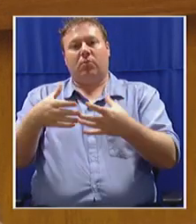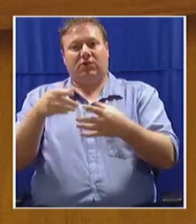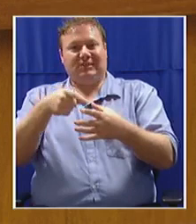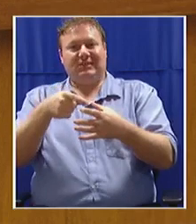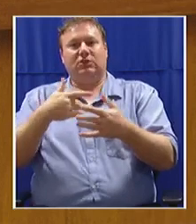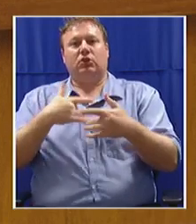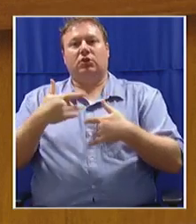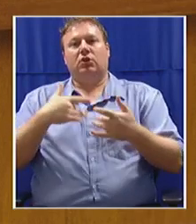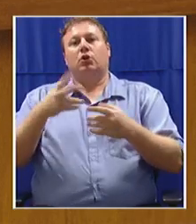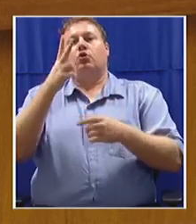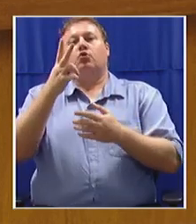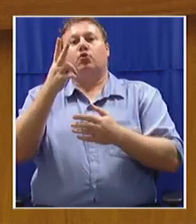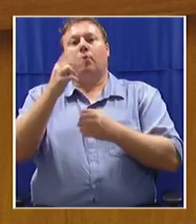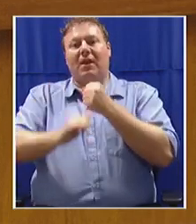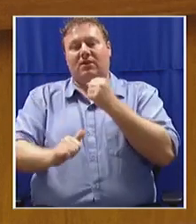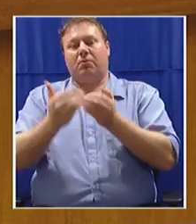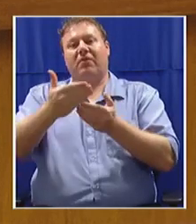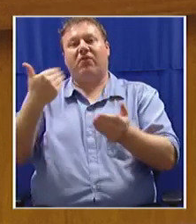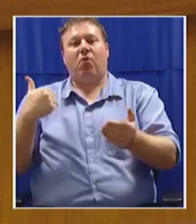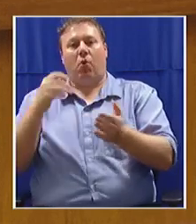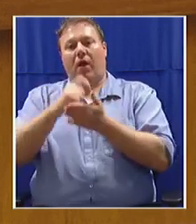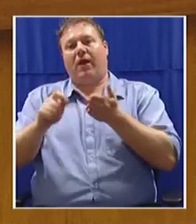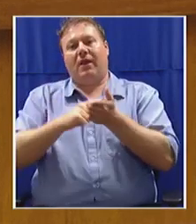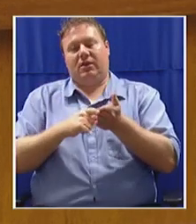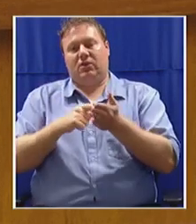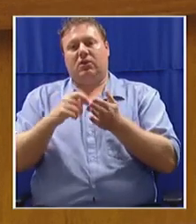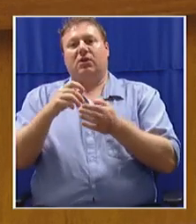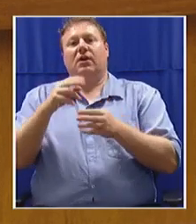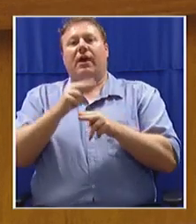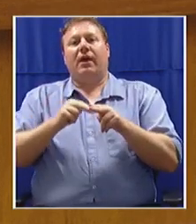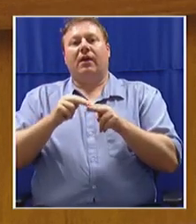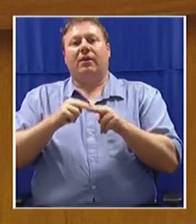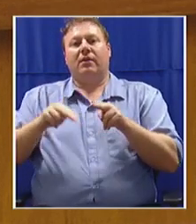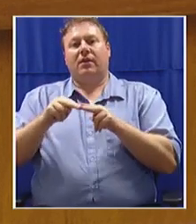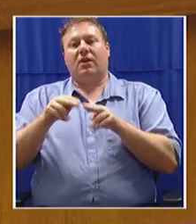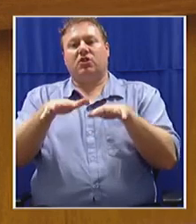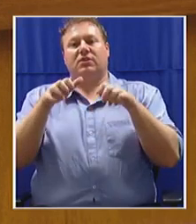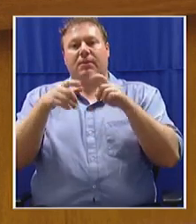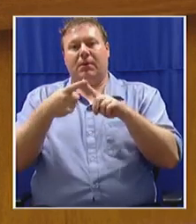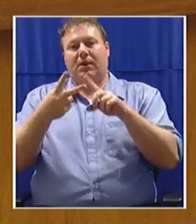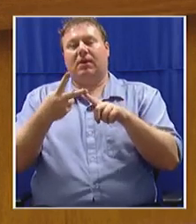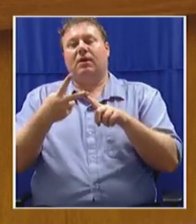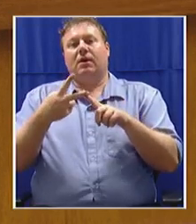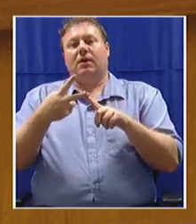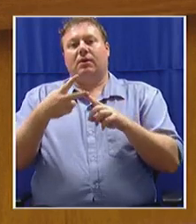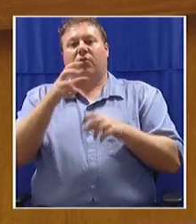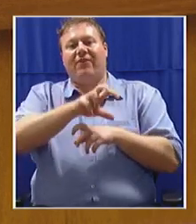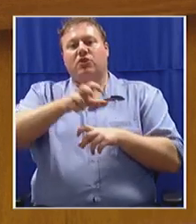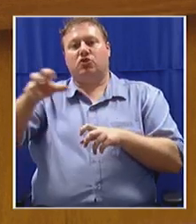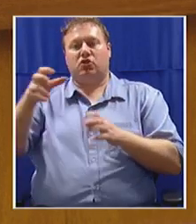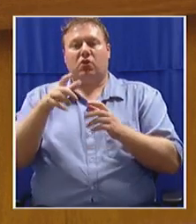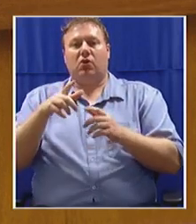the election of the National Assembly, the provincial legislatures, and municipal elections or